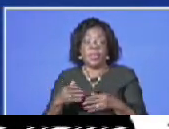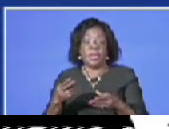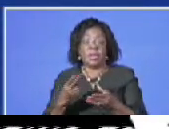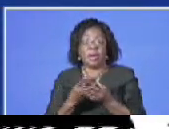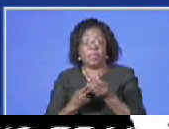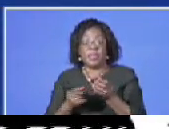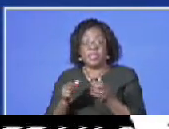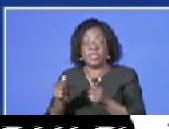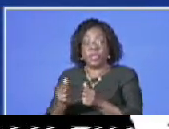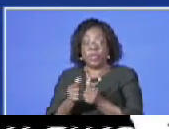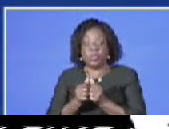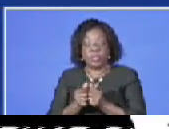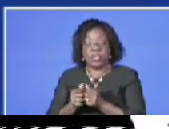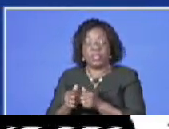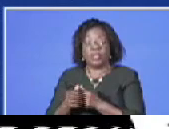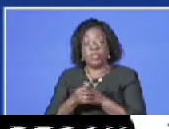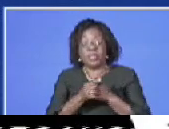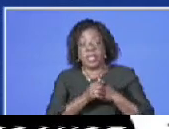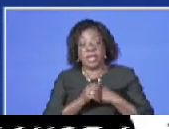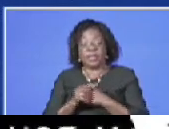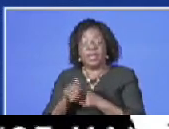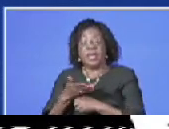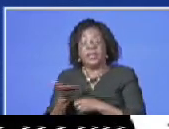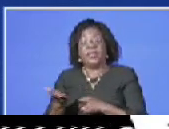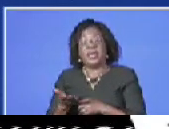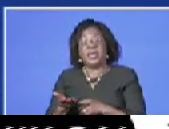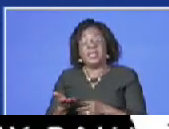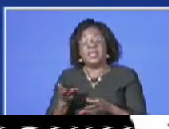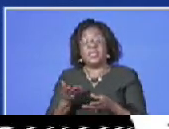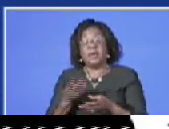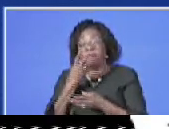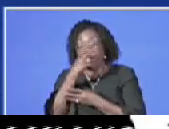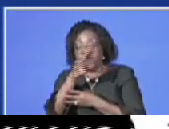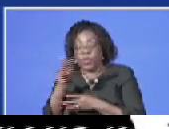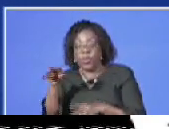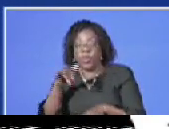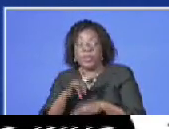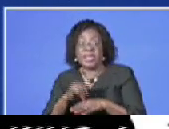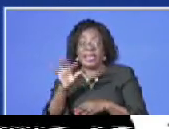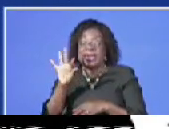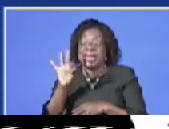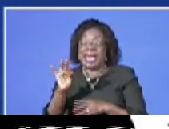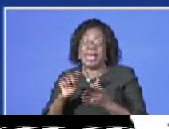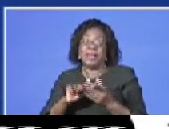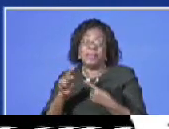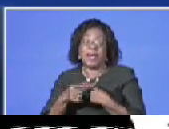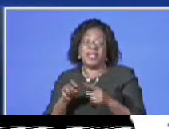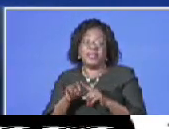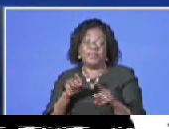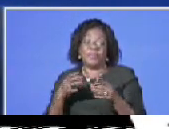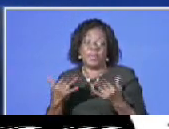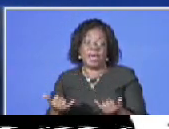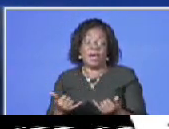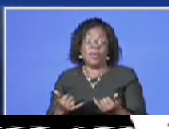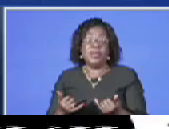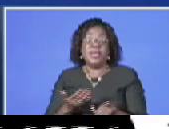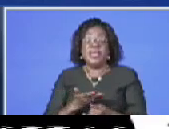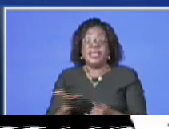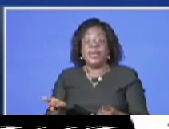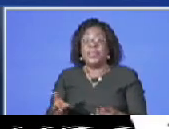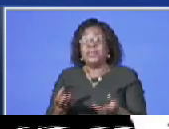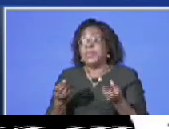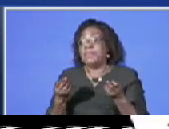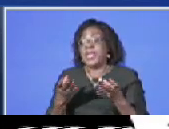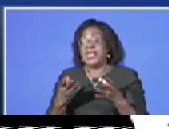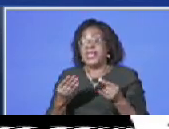together, Mukesh Lapinder tells us tonight that there's a widely held view that 9 months from now, heads in beds on local maternity